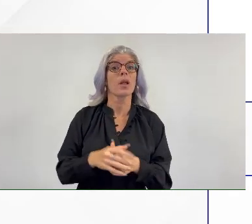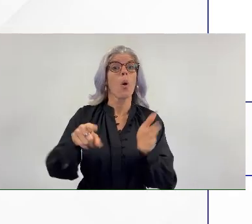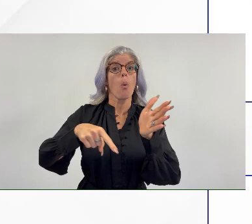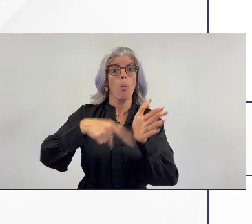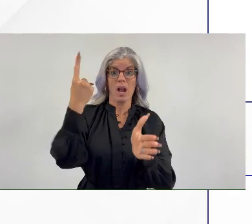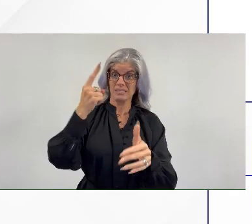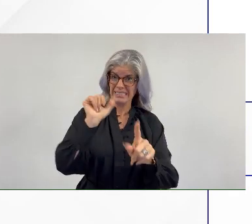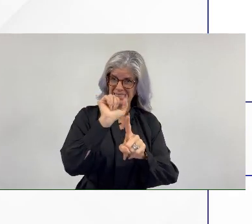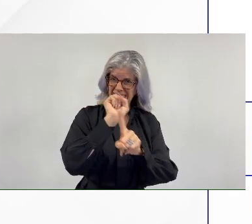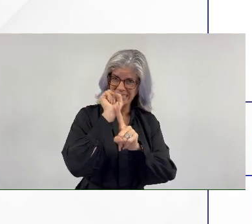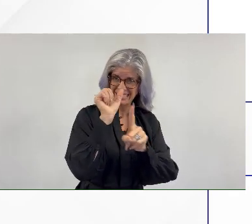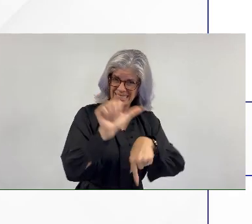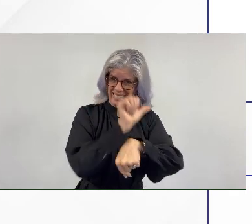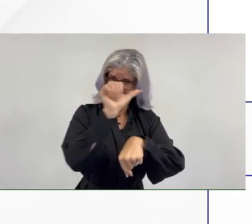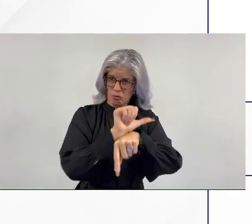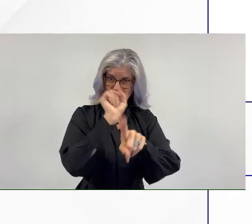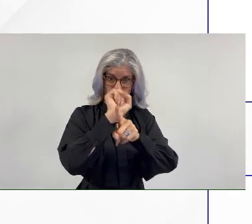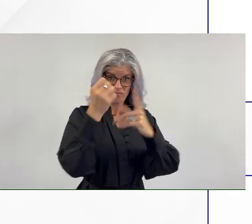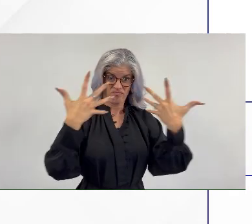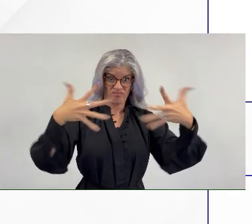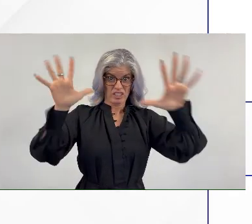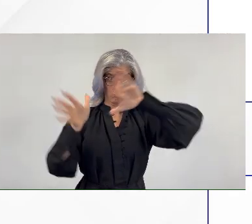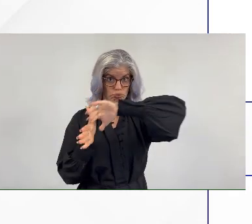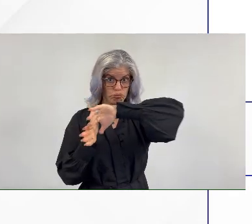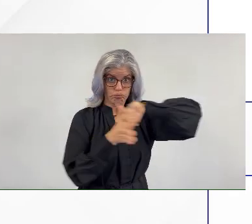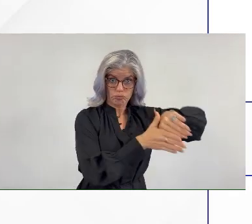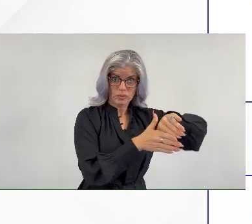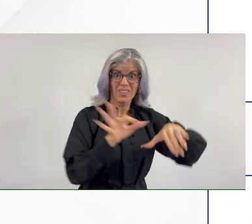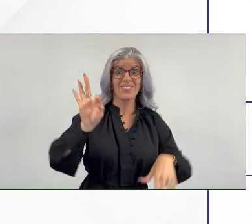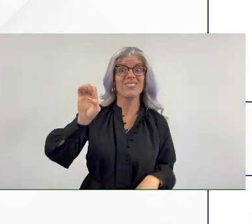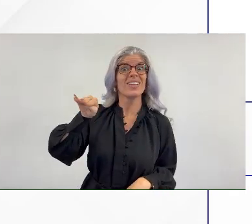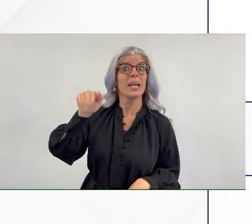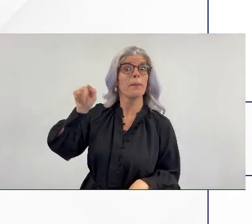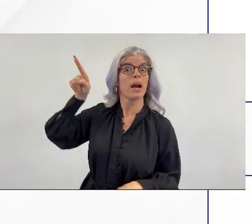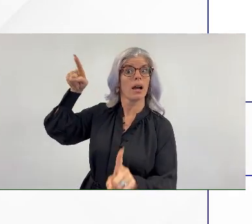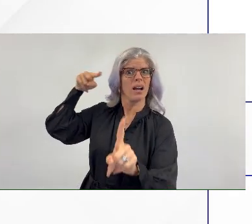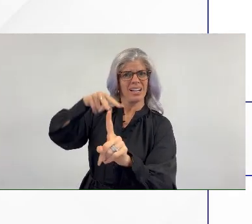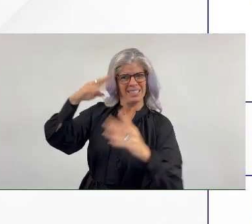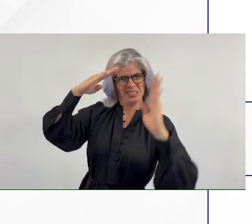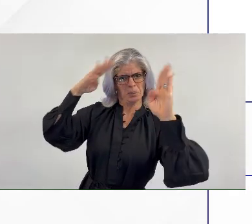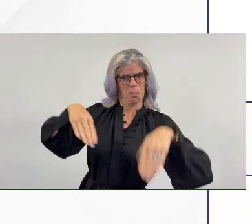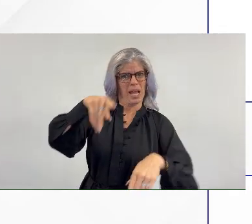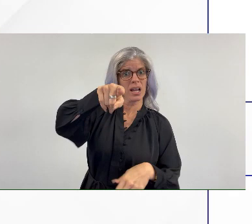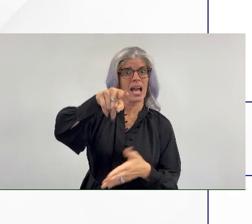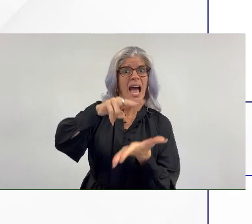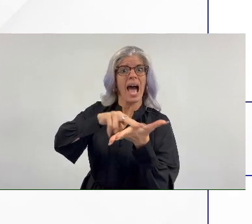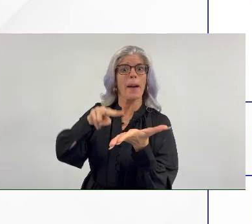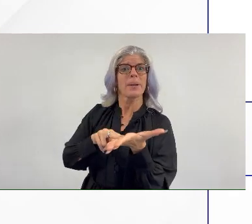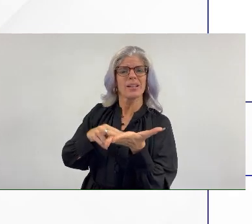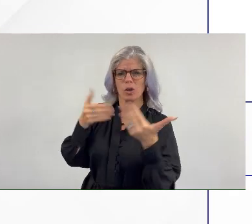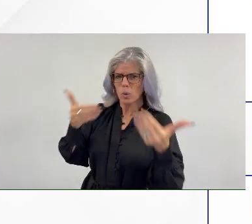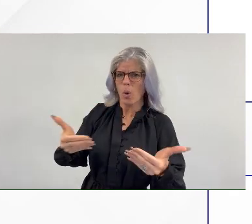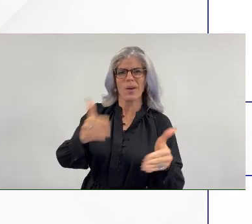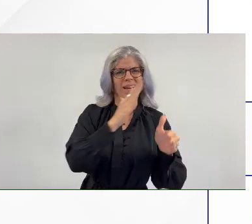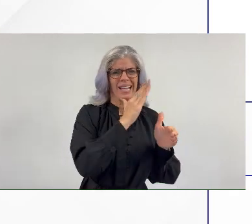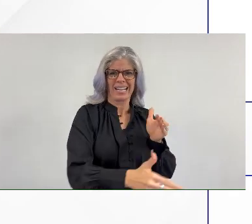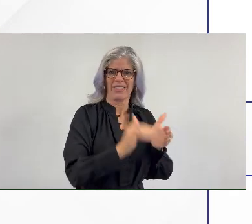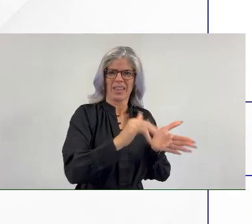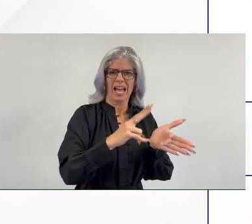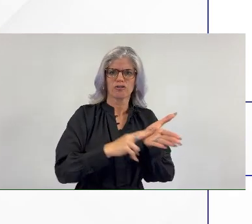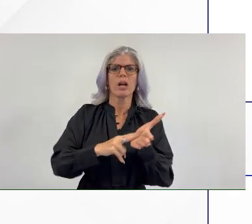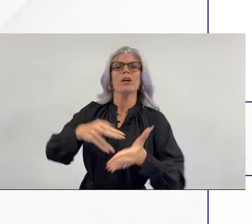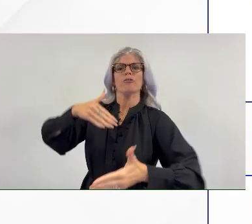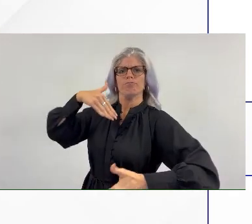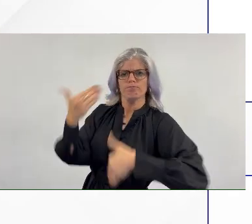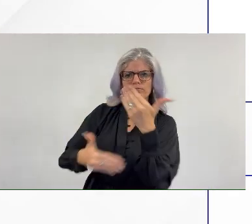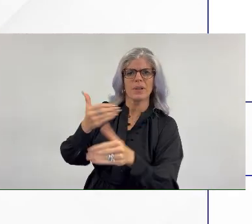new contract if there is still a need to continue work. Please check your specific circumstances to determine whether an emergency still exists in